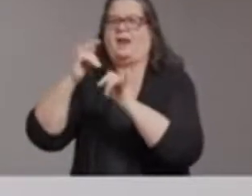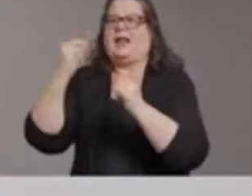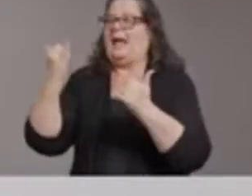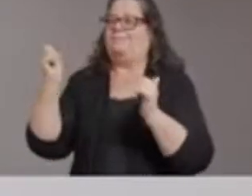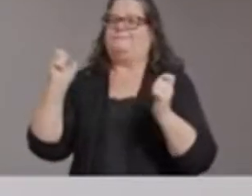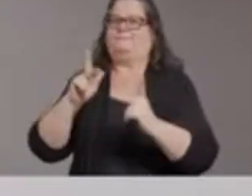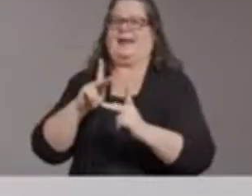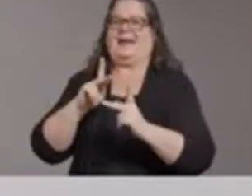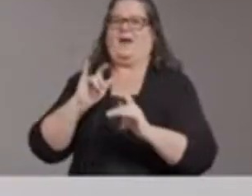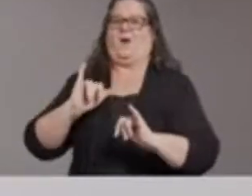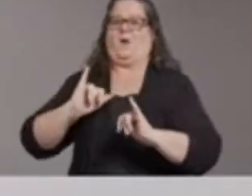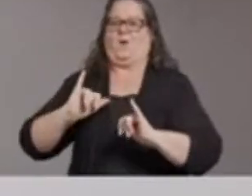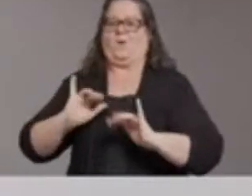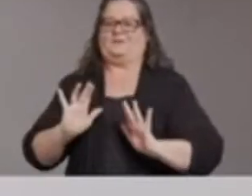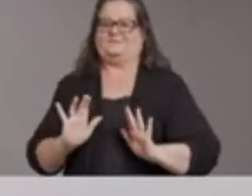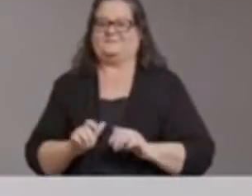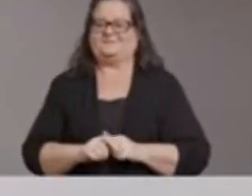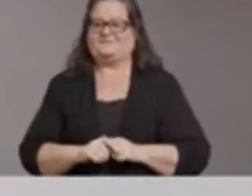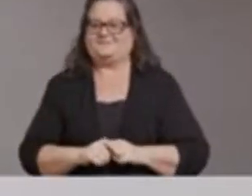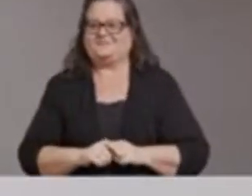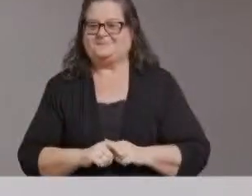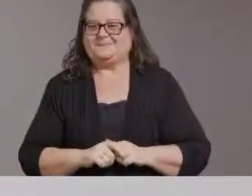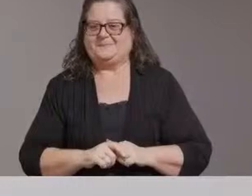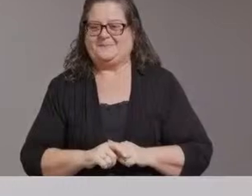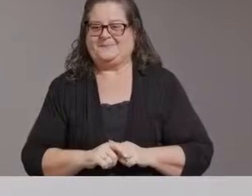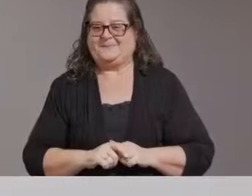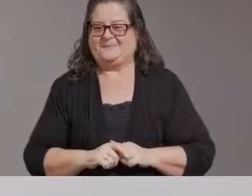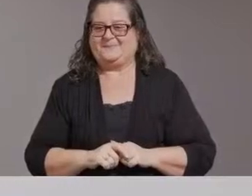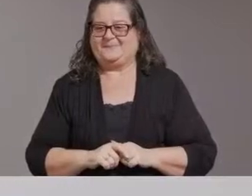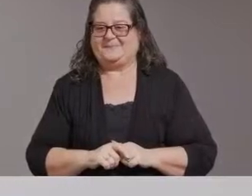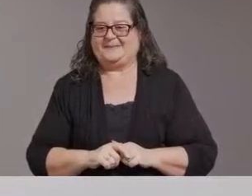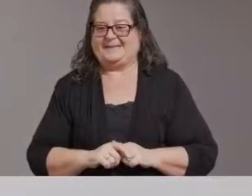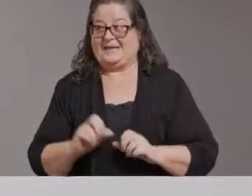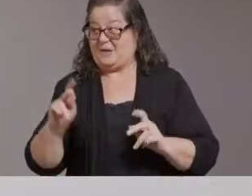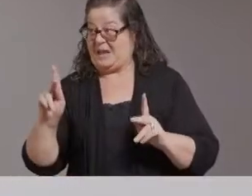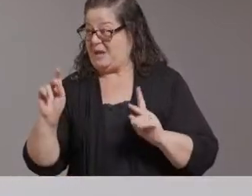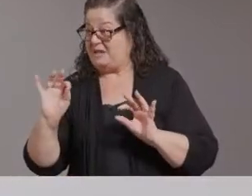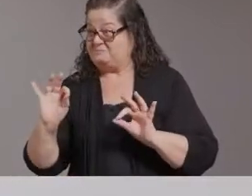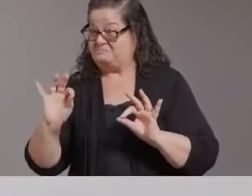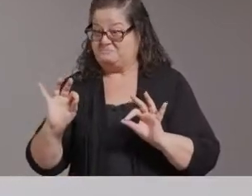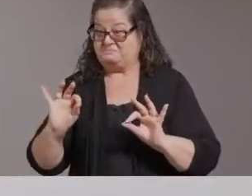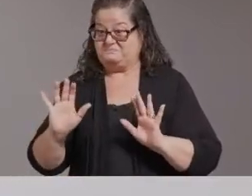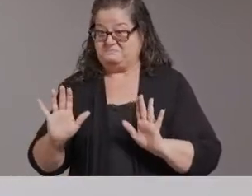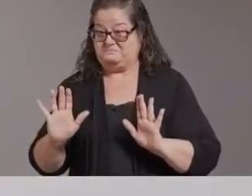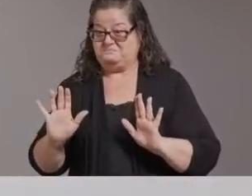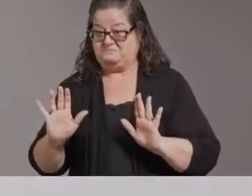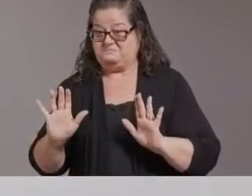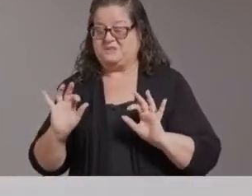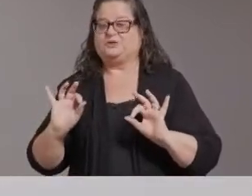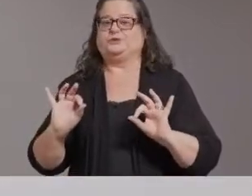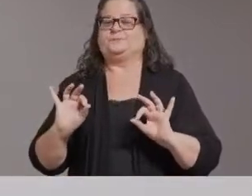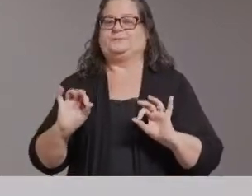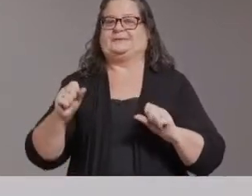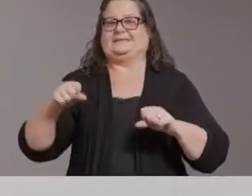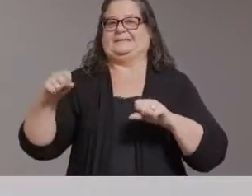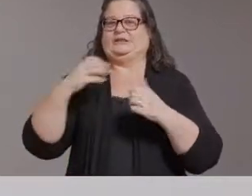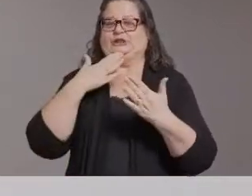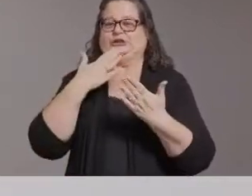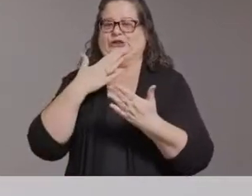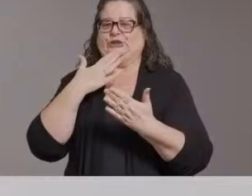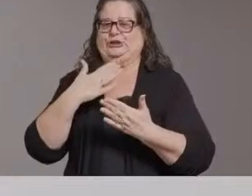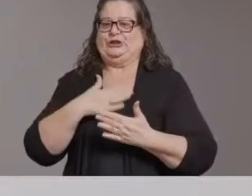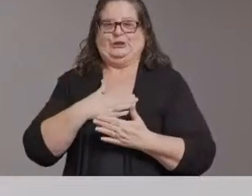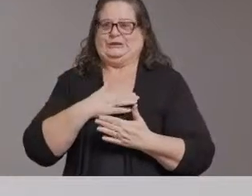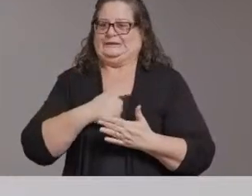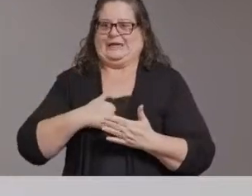Alan. Hi, I think we're back. Are we back? I think we are. Wonderful. Okay,